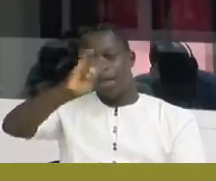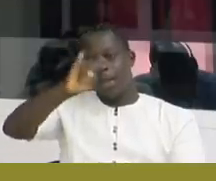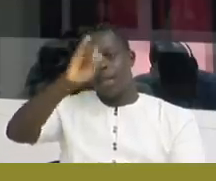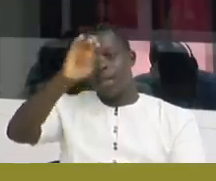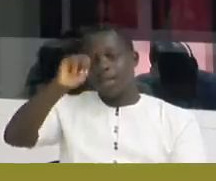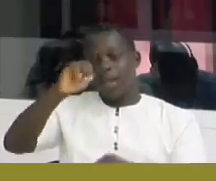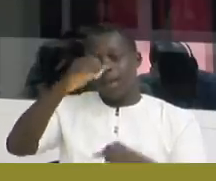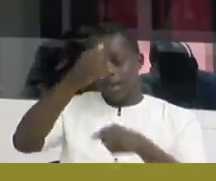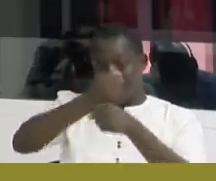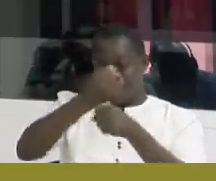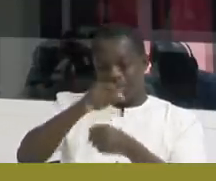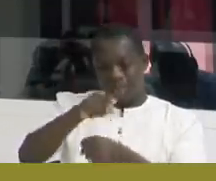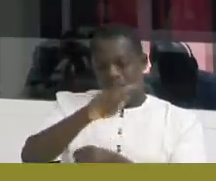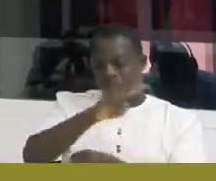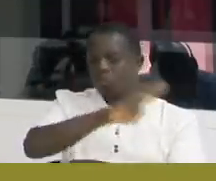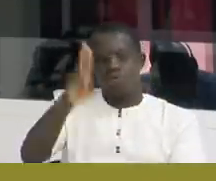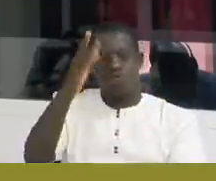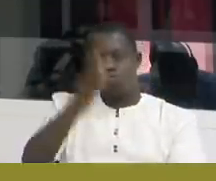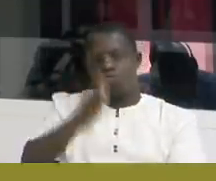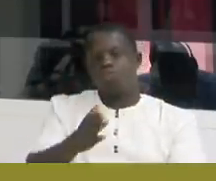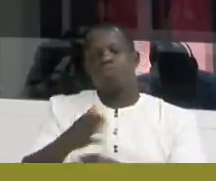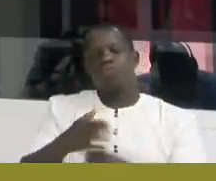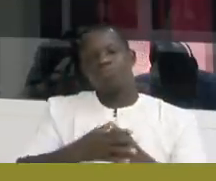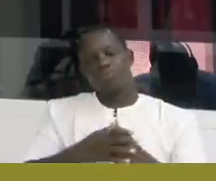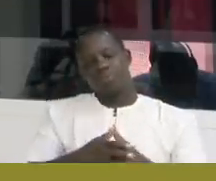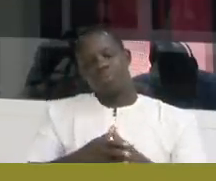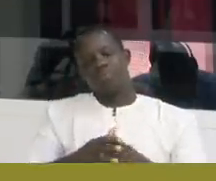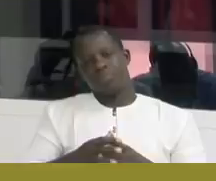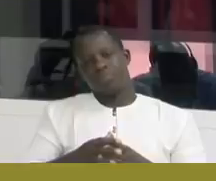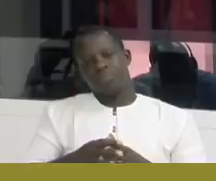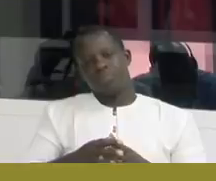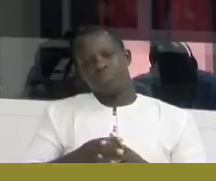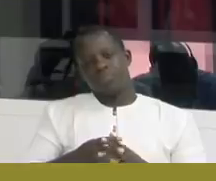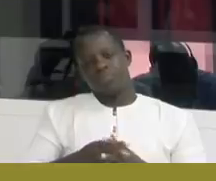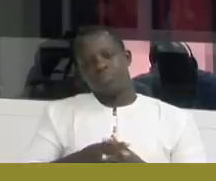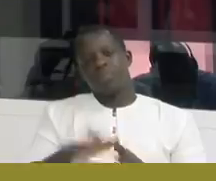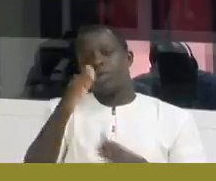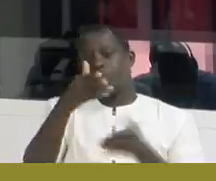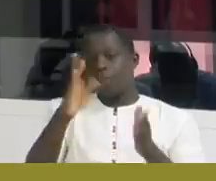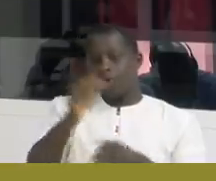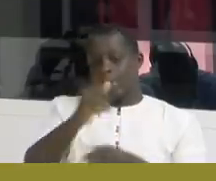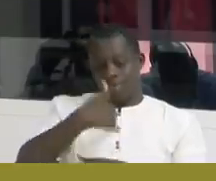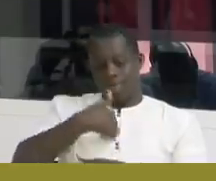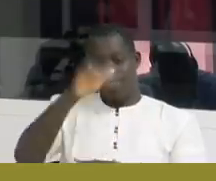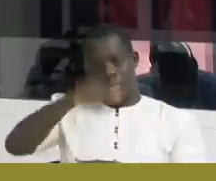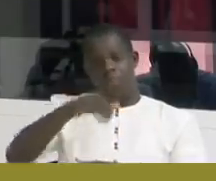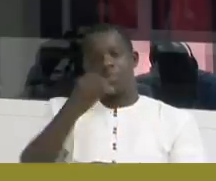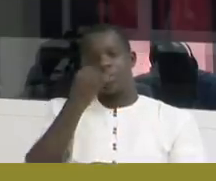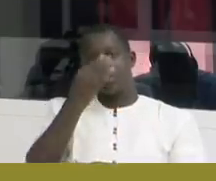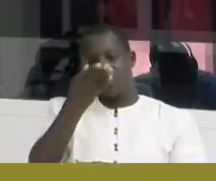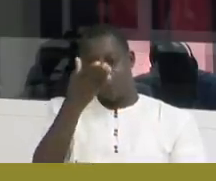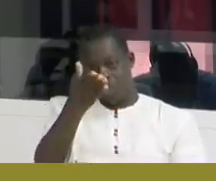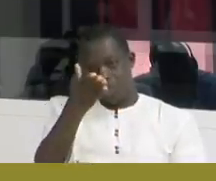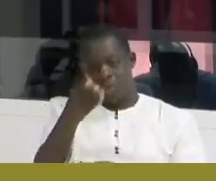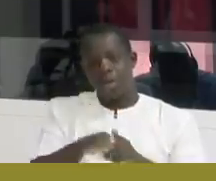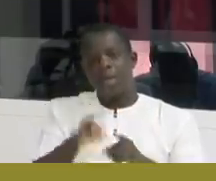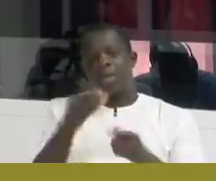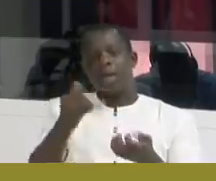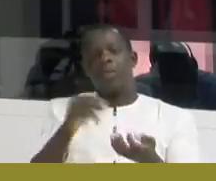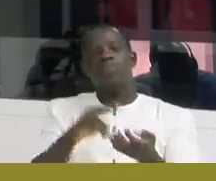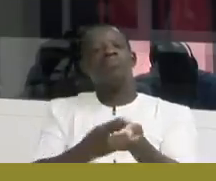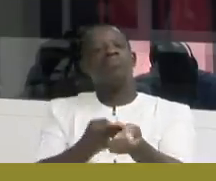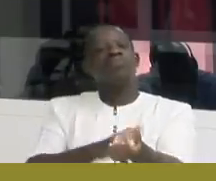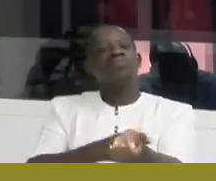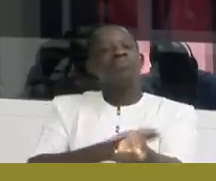is not true. Well. Anyway, what I can tell you is that the ram that I